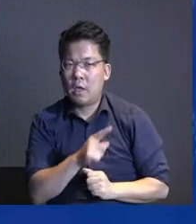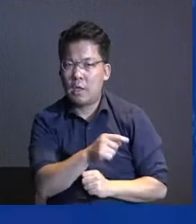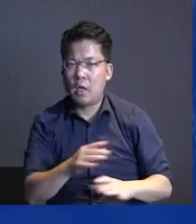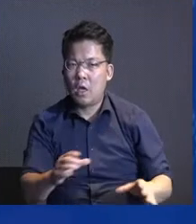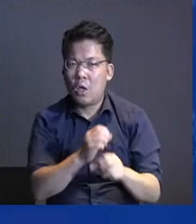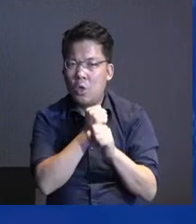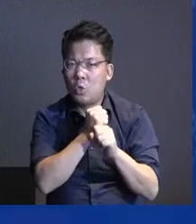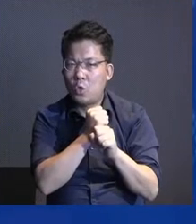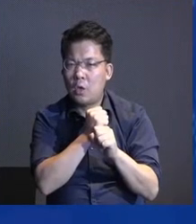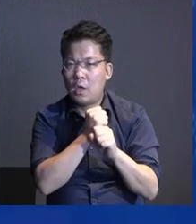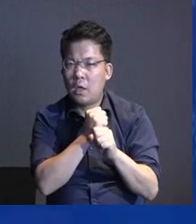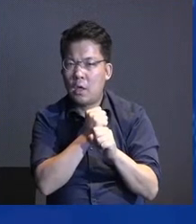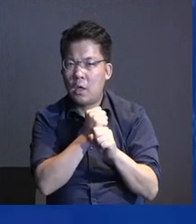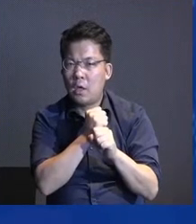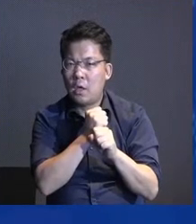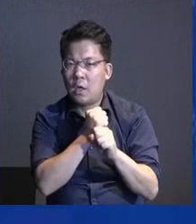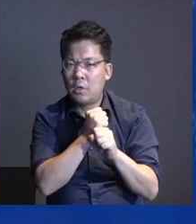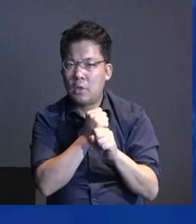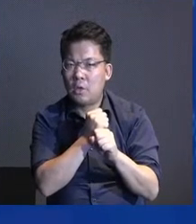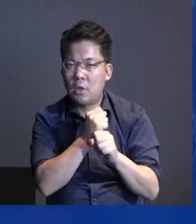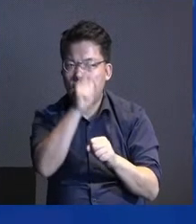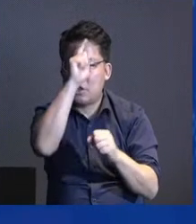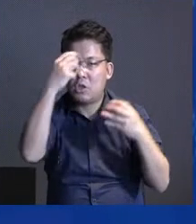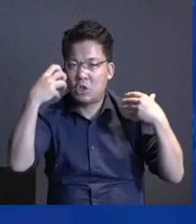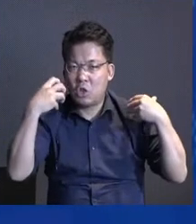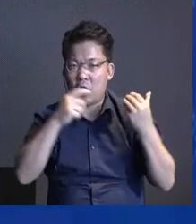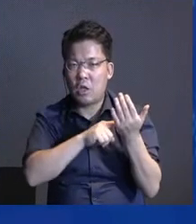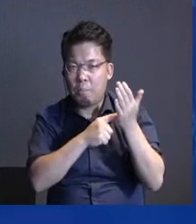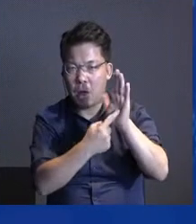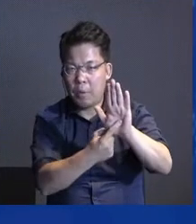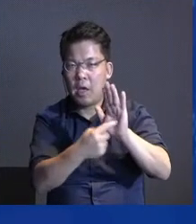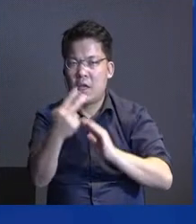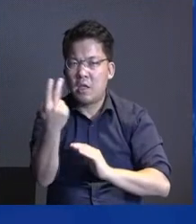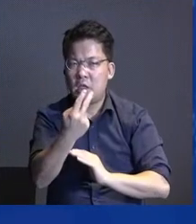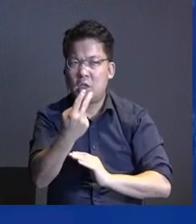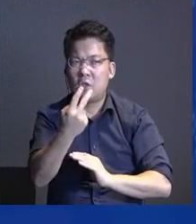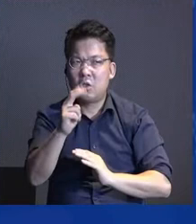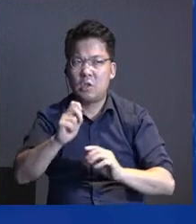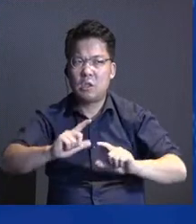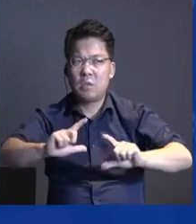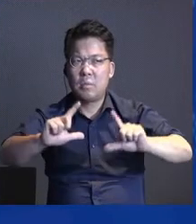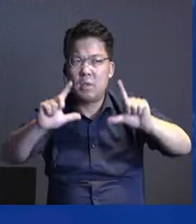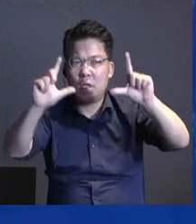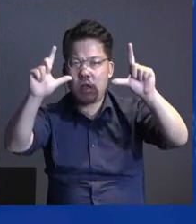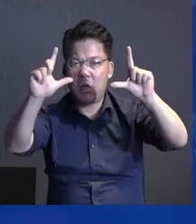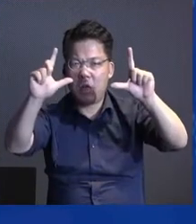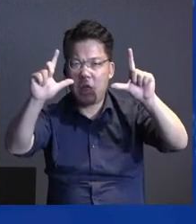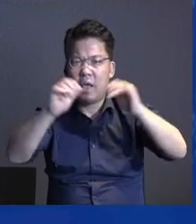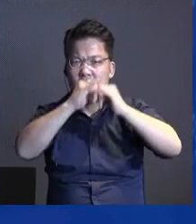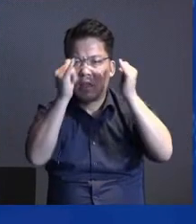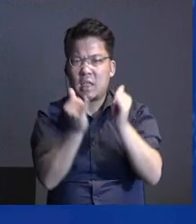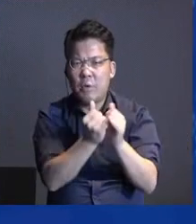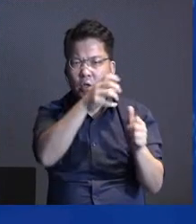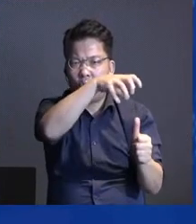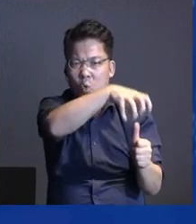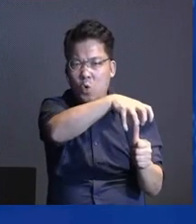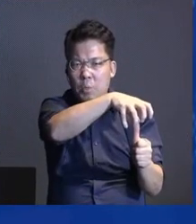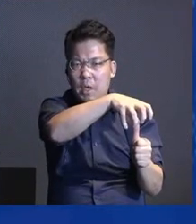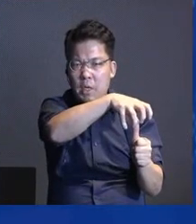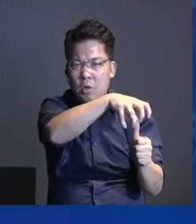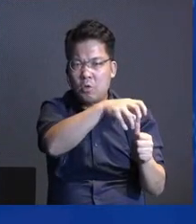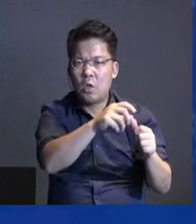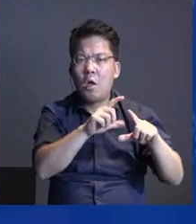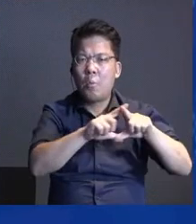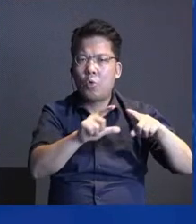in 2021 averaged 34%, up about 6%, compared to 28% in